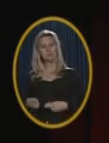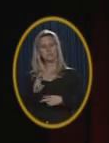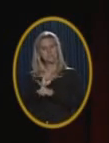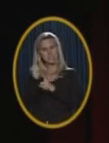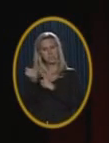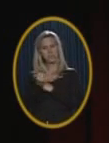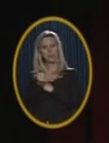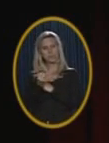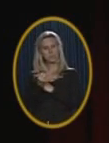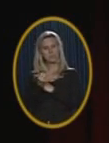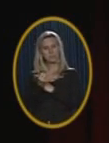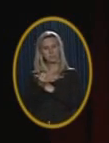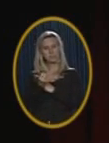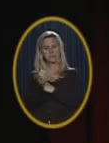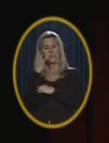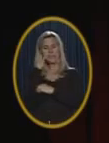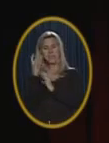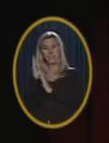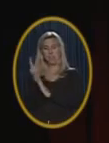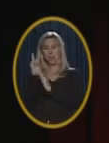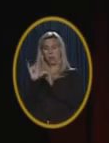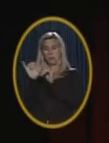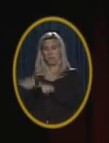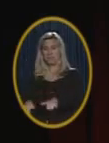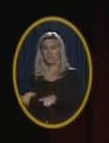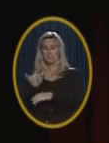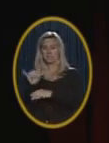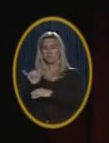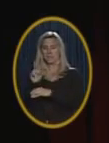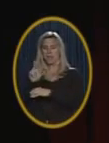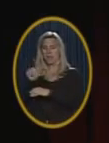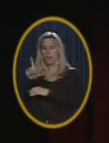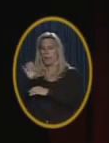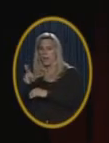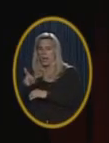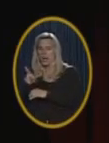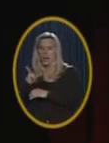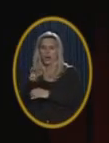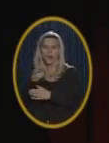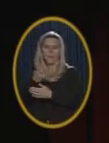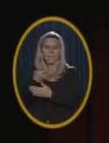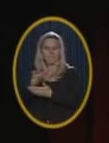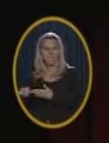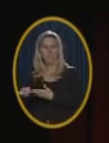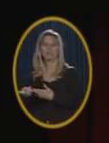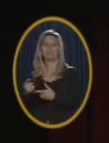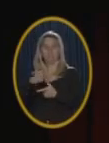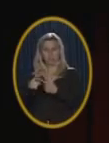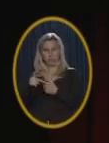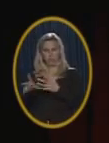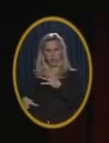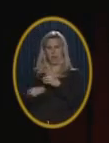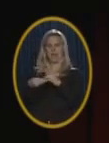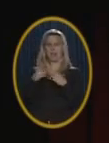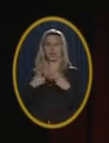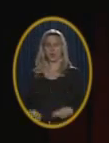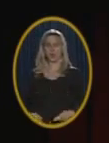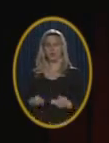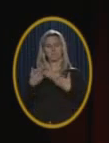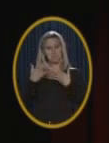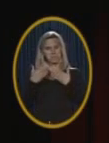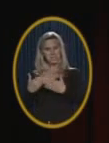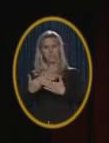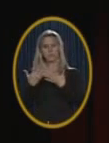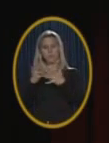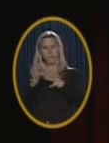where if the automatic system, like the radar or something, fails, you can put human beings in the loop and go get the mission done.